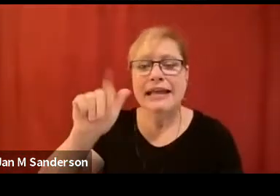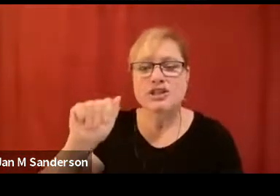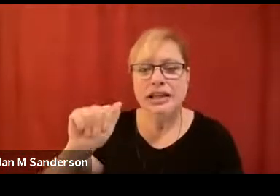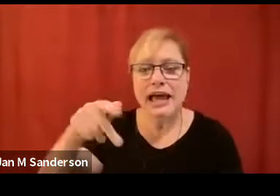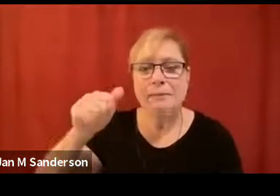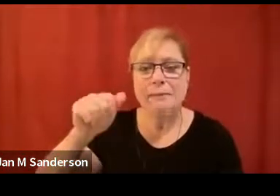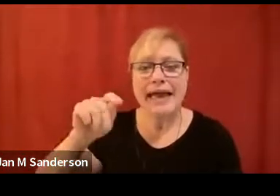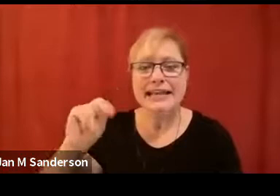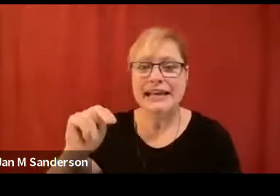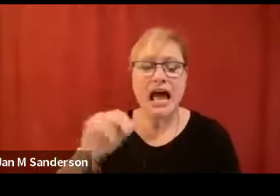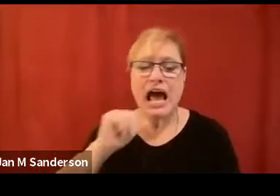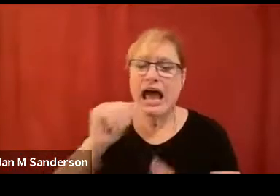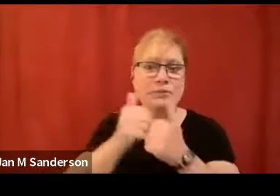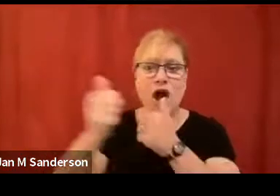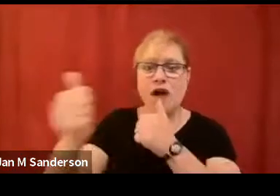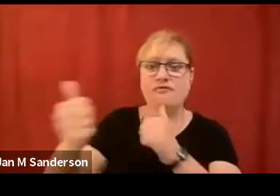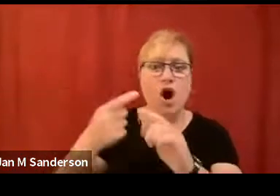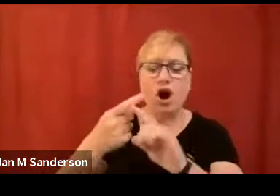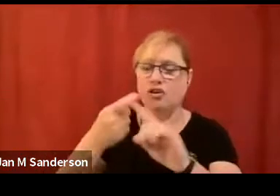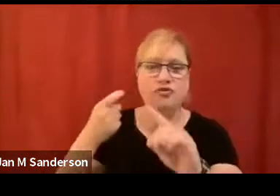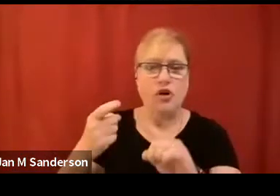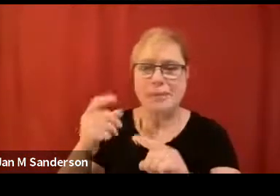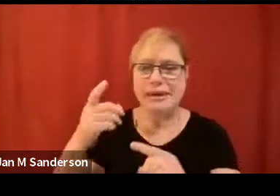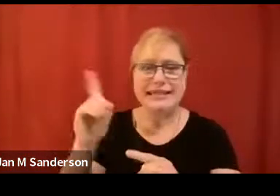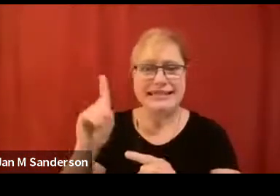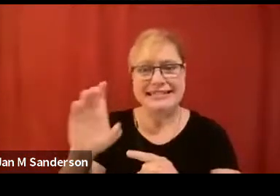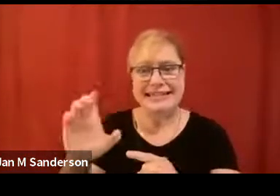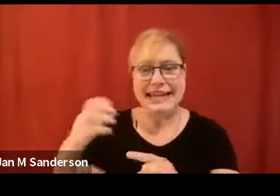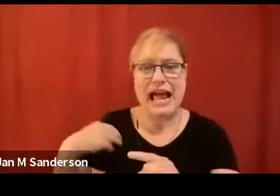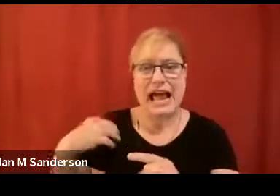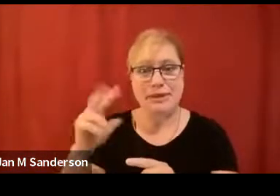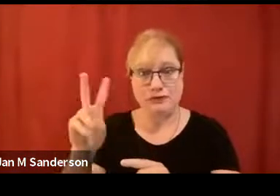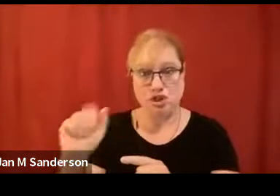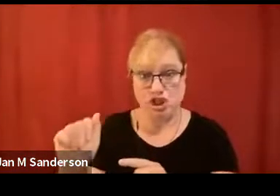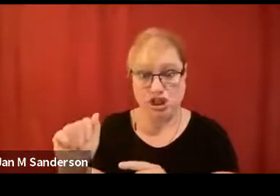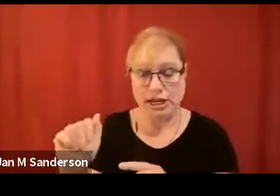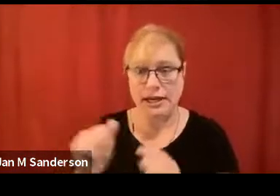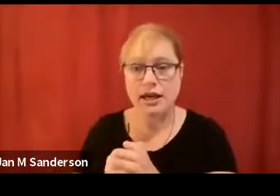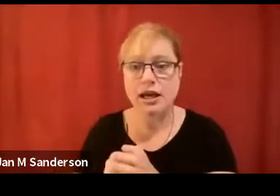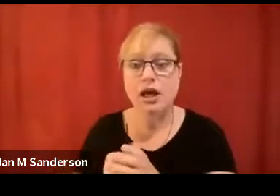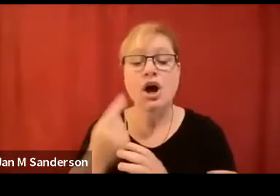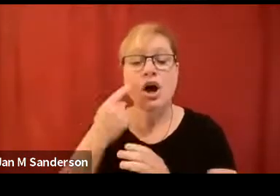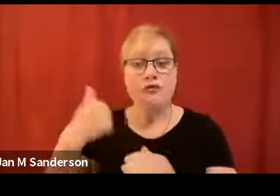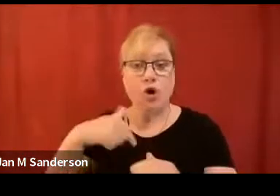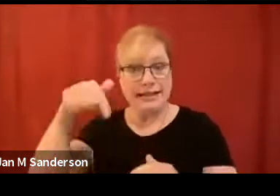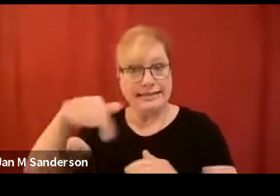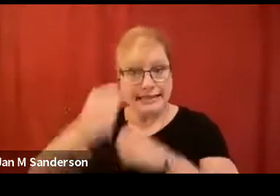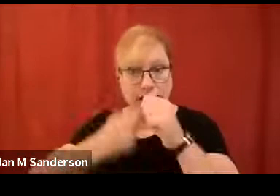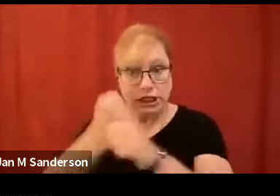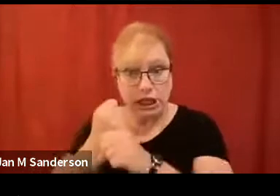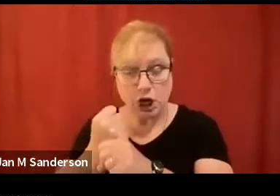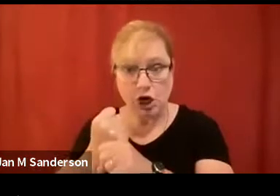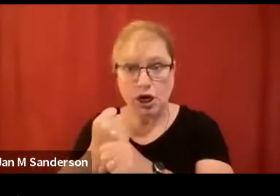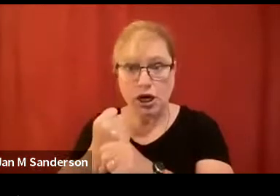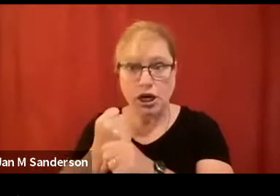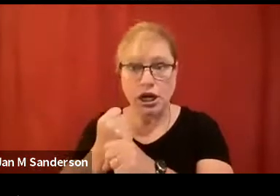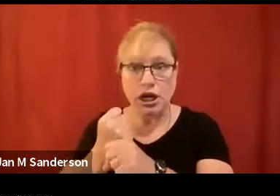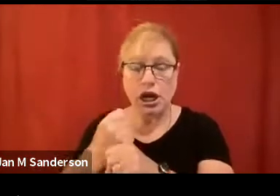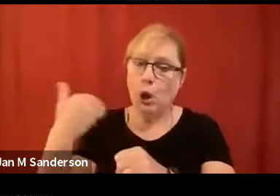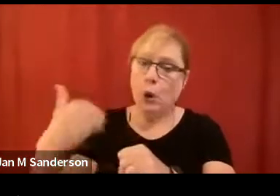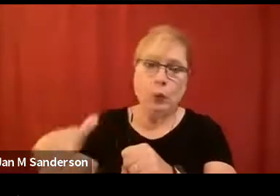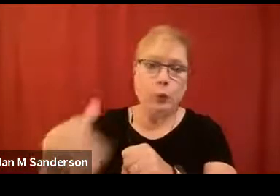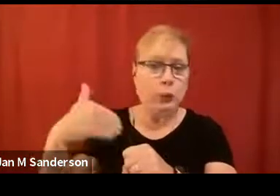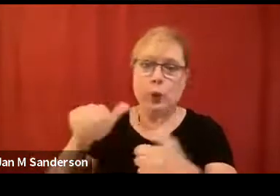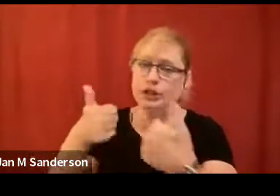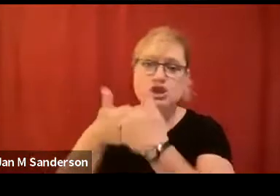not far from DC in Richmond, Virginia. So for us this year, it has been quite a